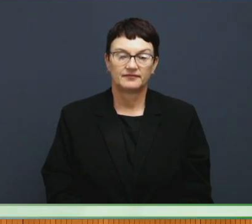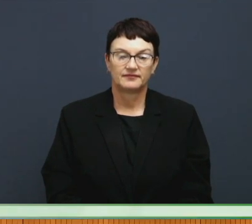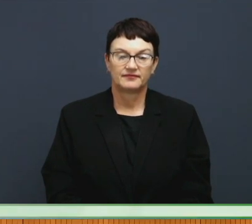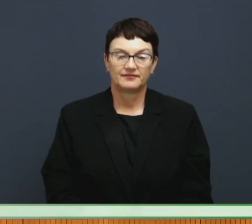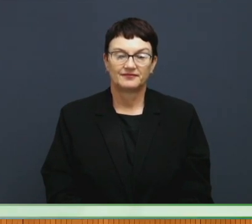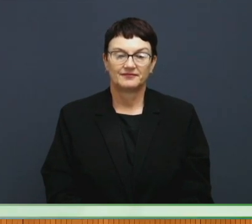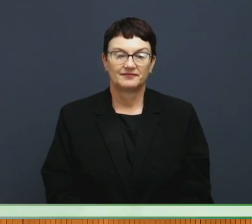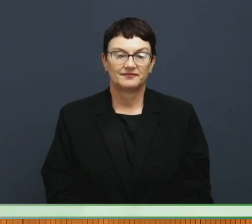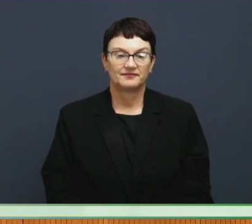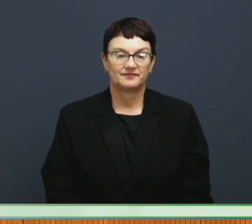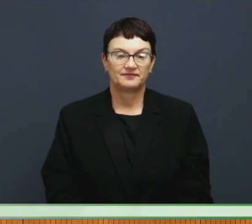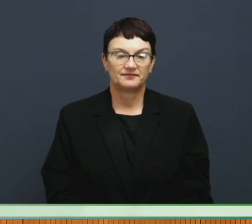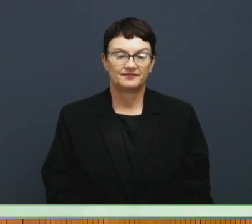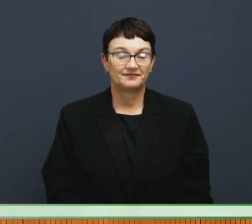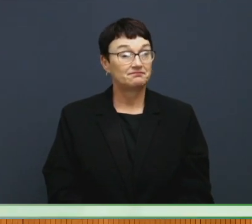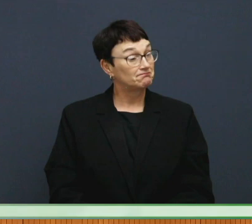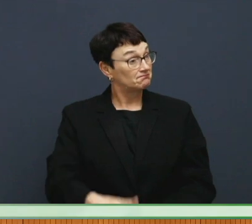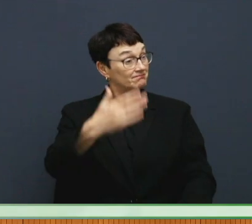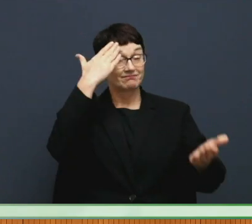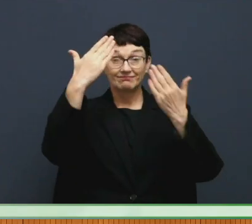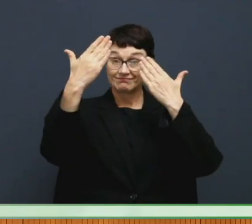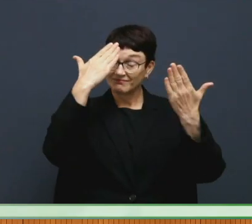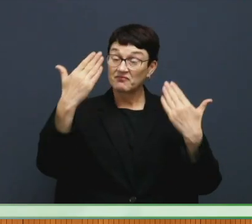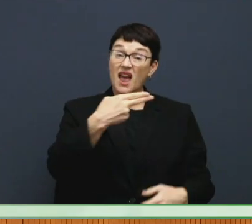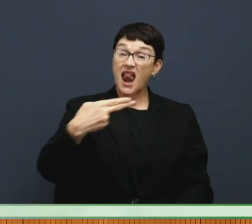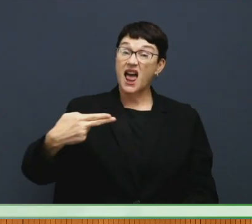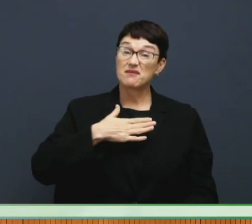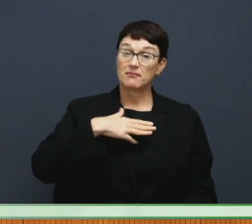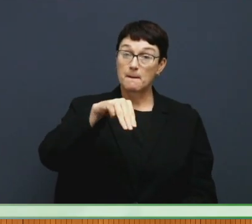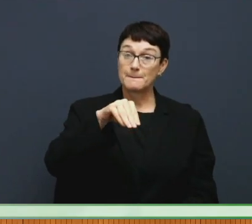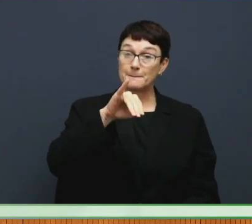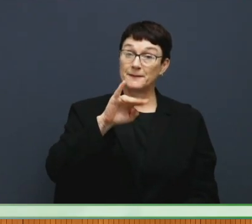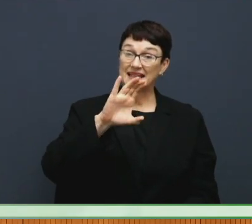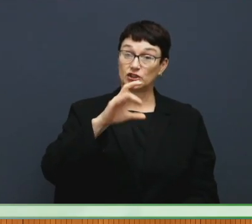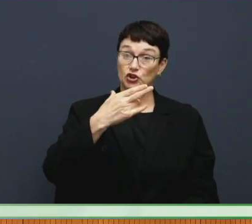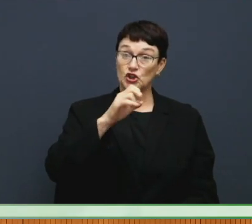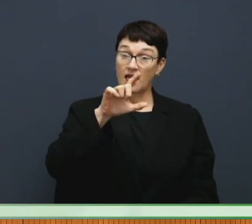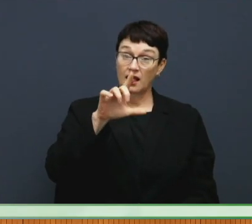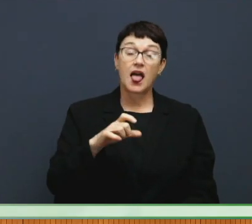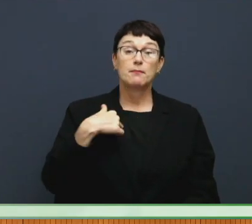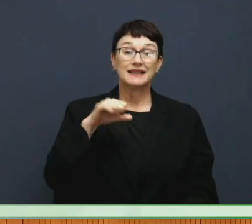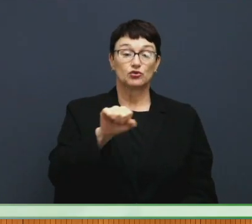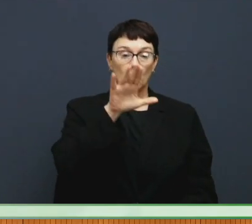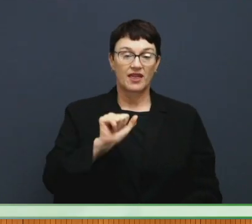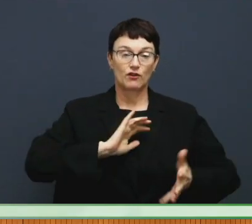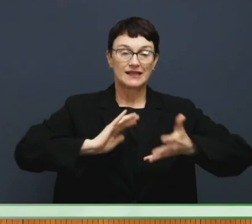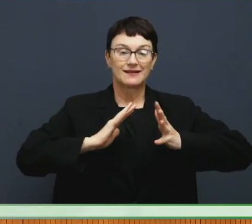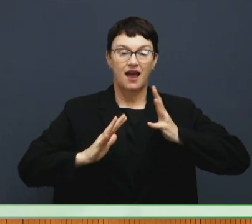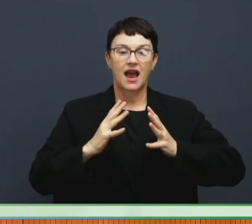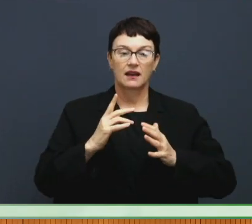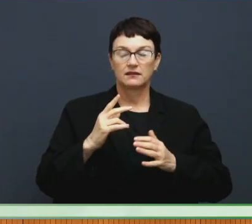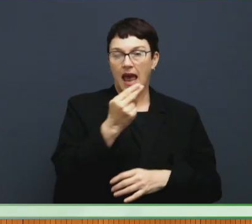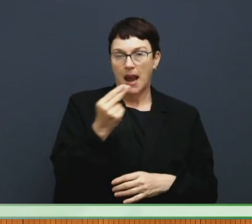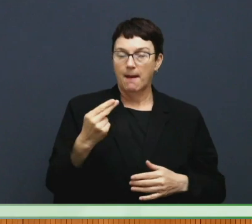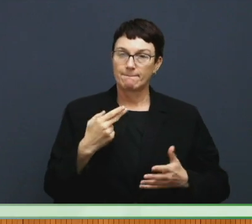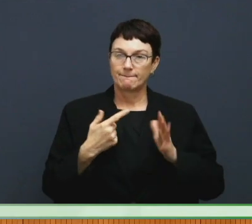Good afternoon. I'm Michelle. My South African sign name is Michelle. And